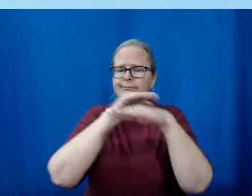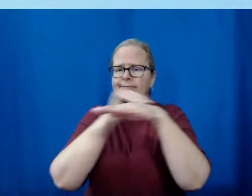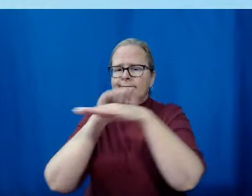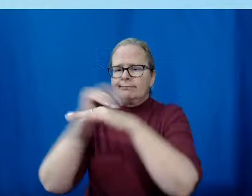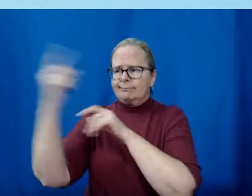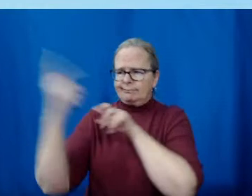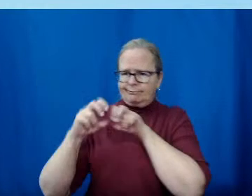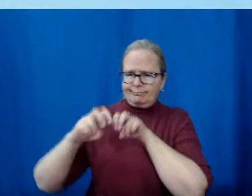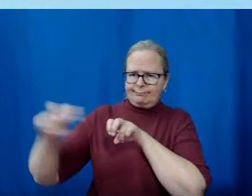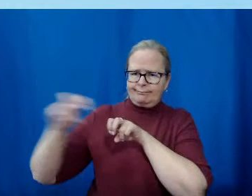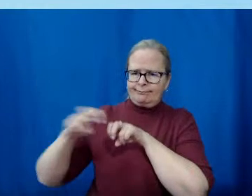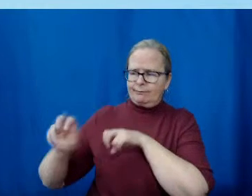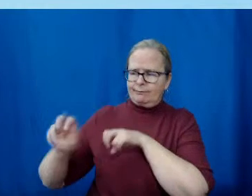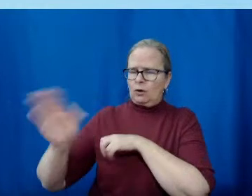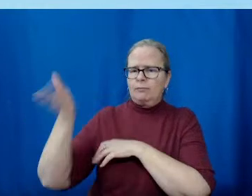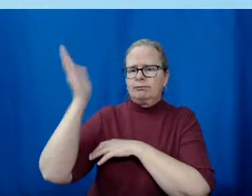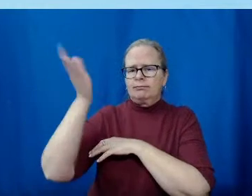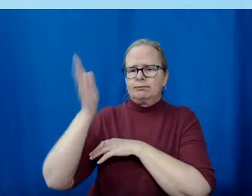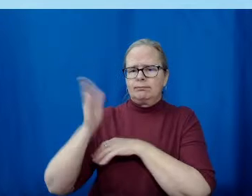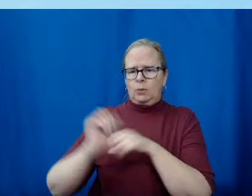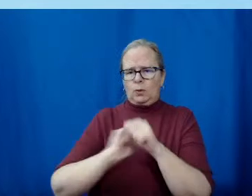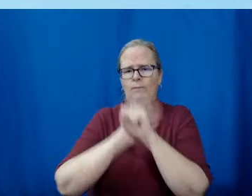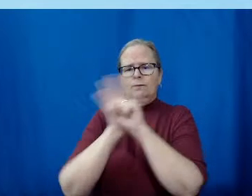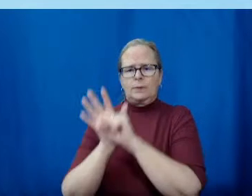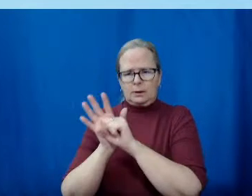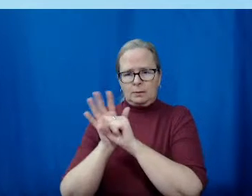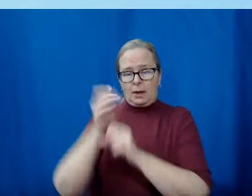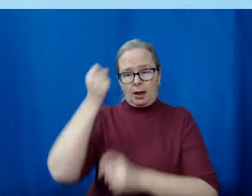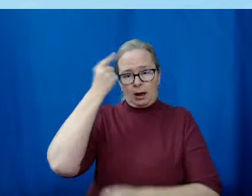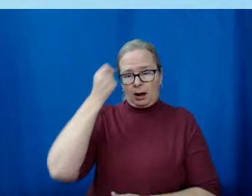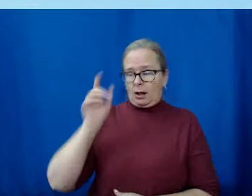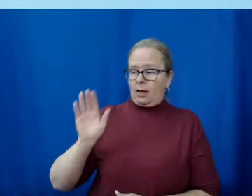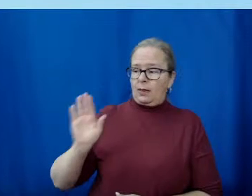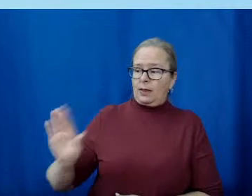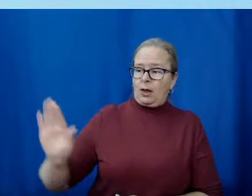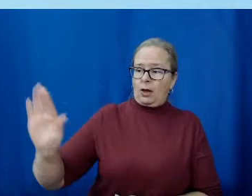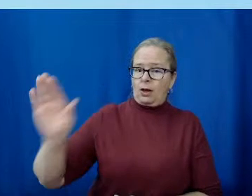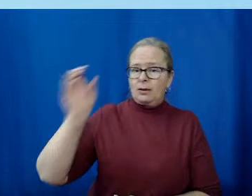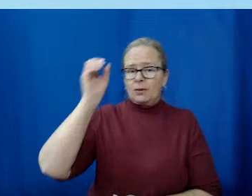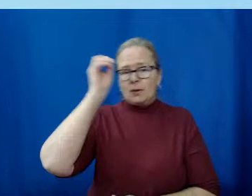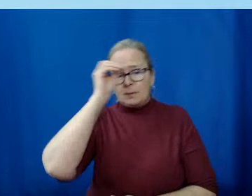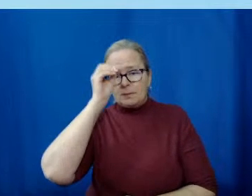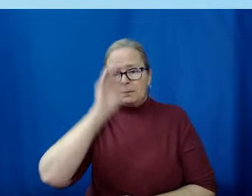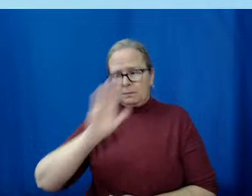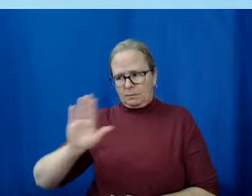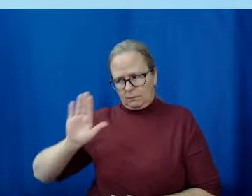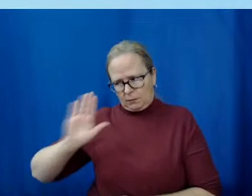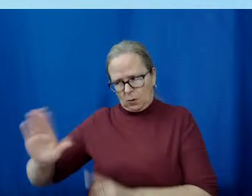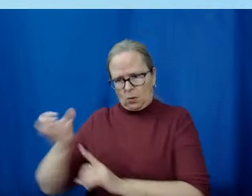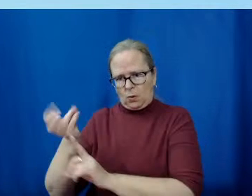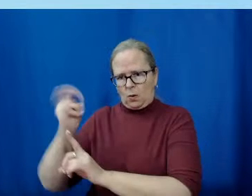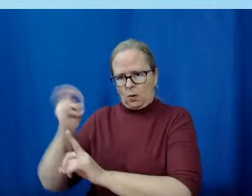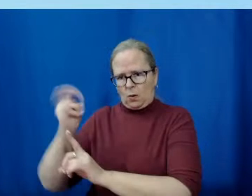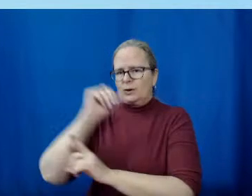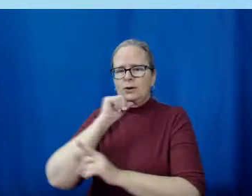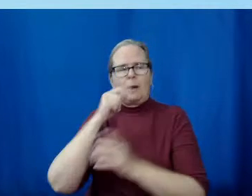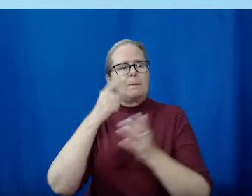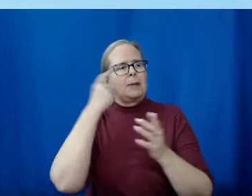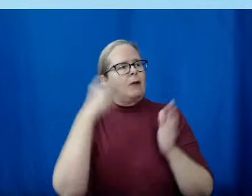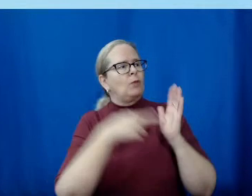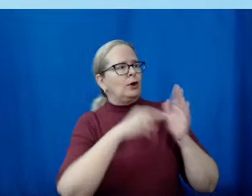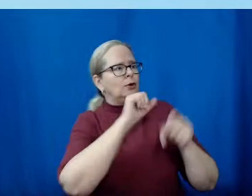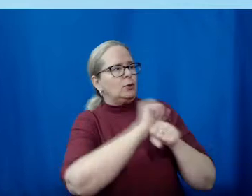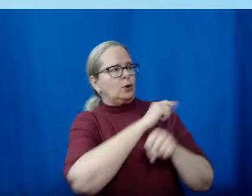our panelists are their own and do not represent any institutions they may be affiliated with. We have collectively gathered here as concerned